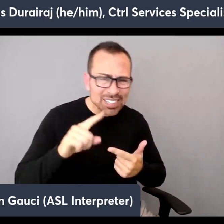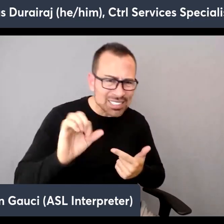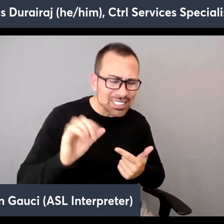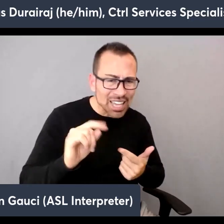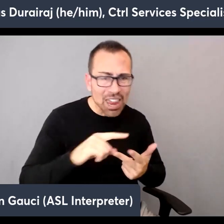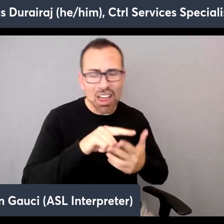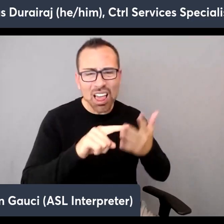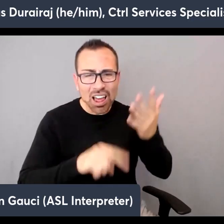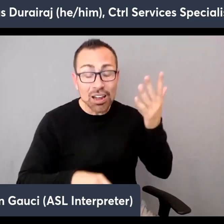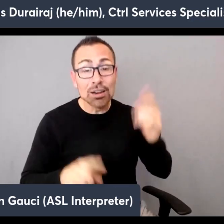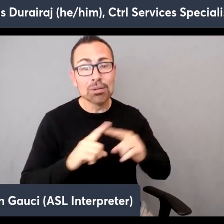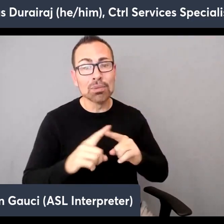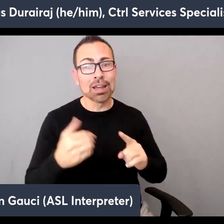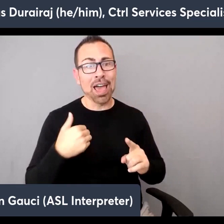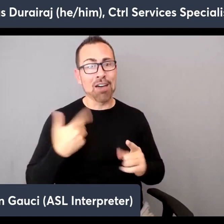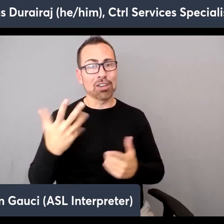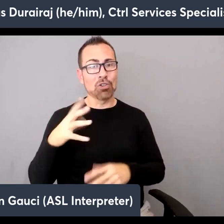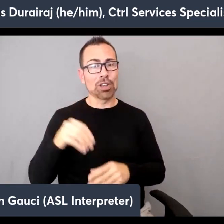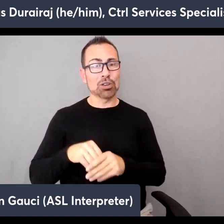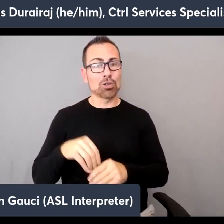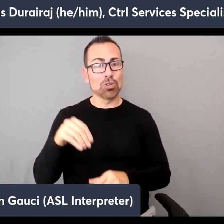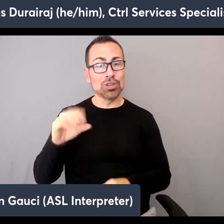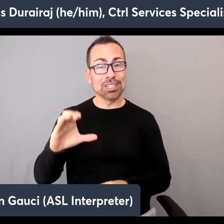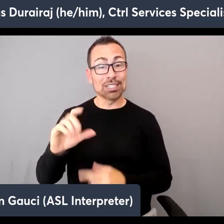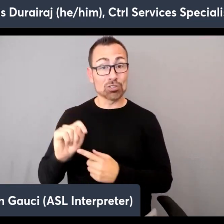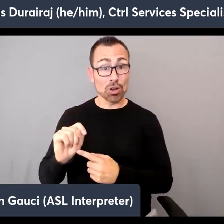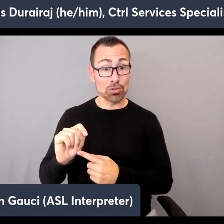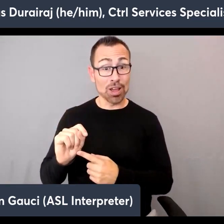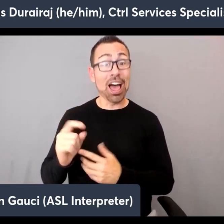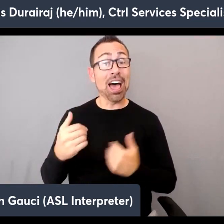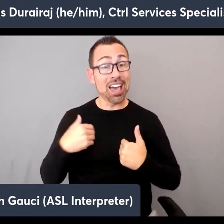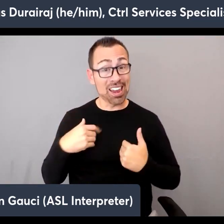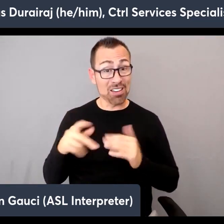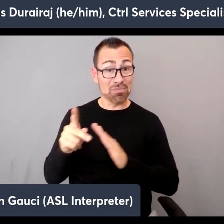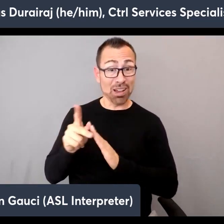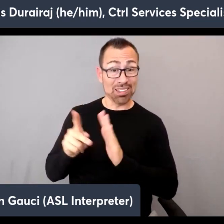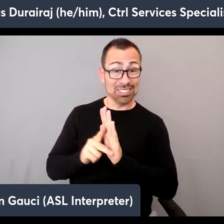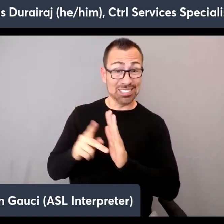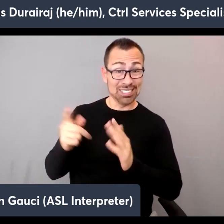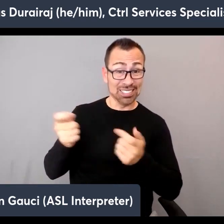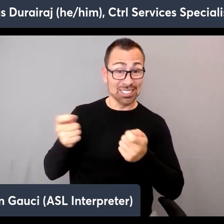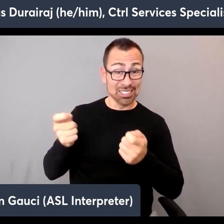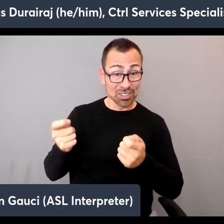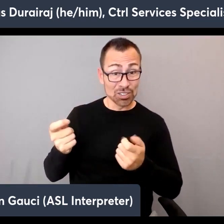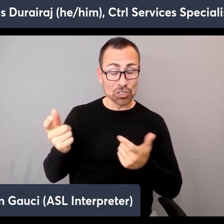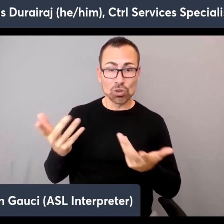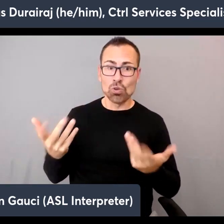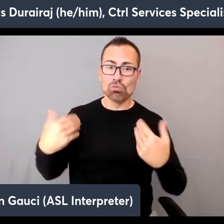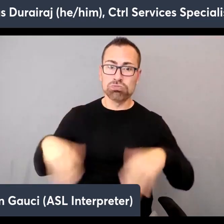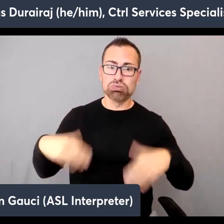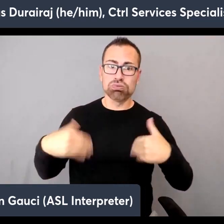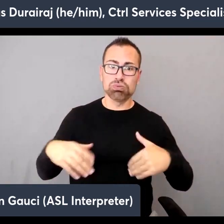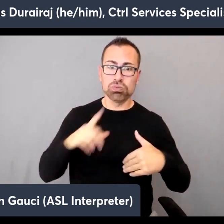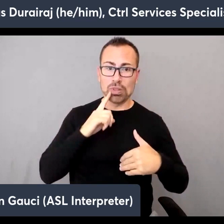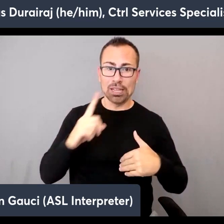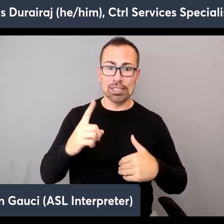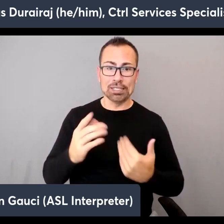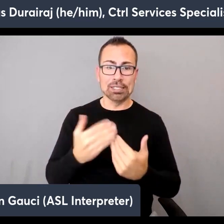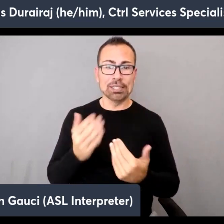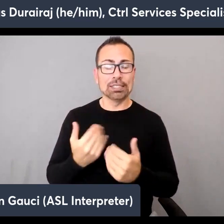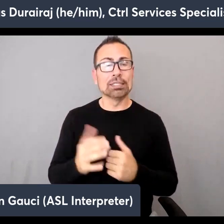these built in the Control Tower with policies, service control policies, just makes it easier.